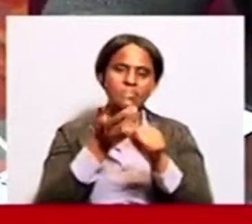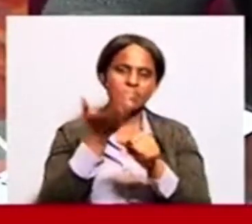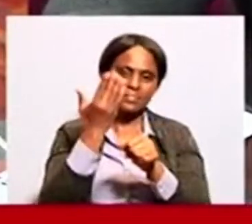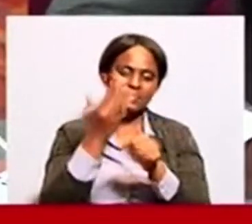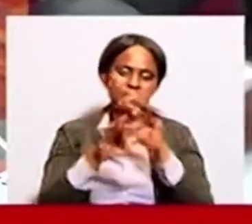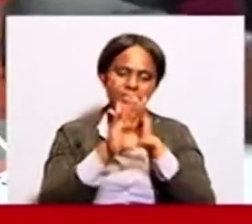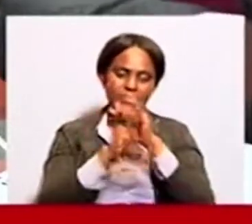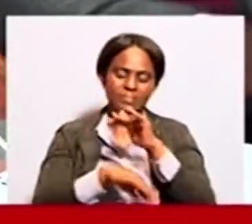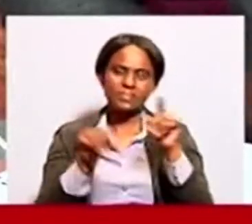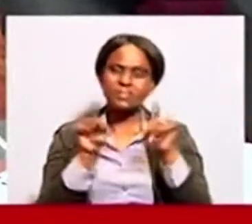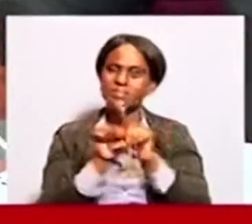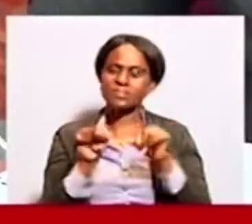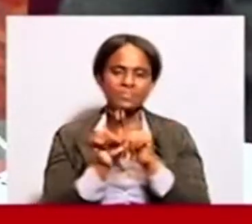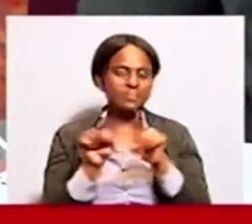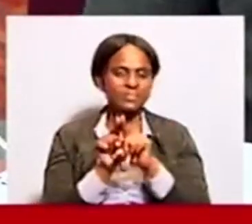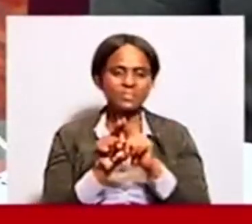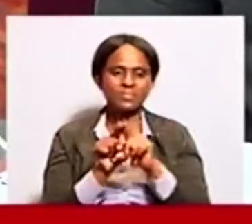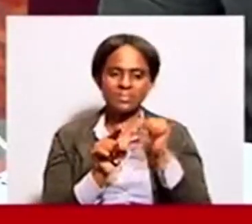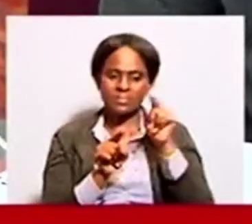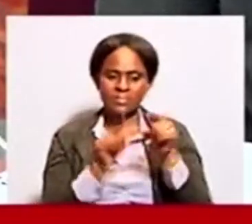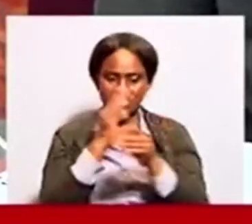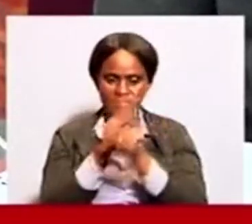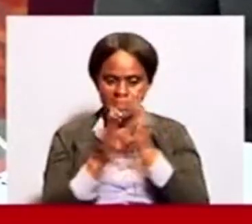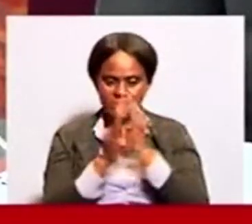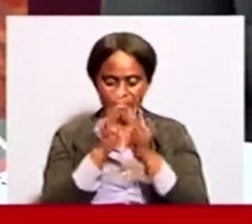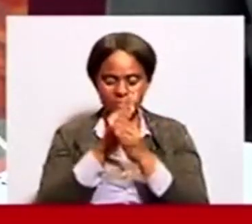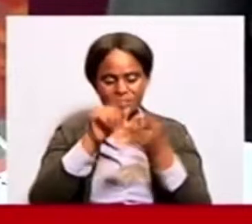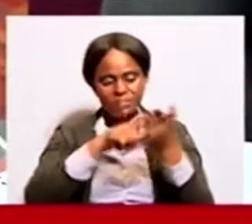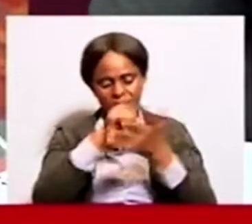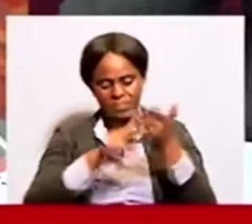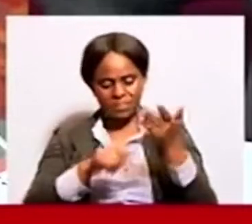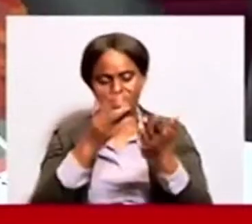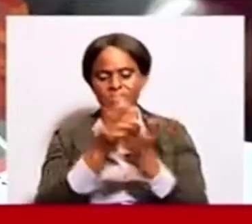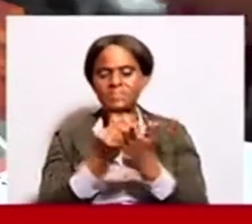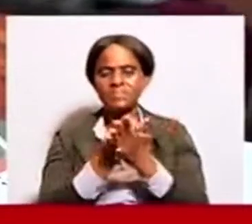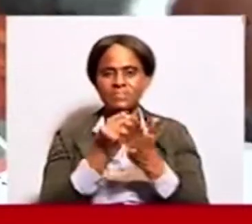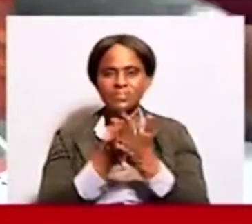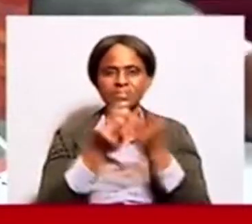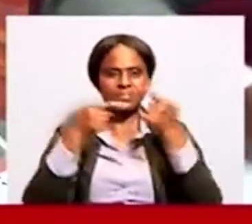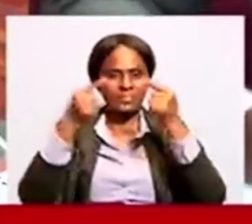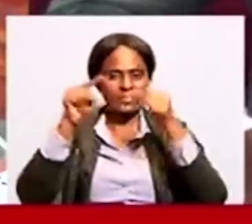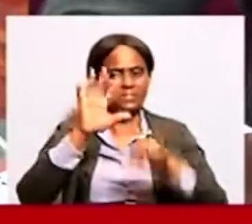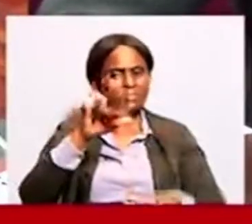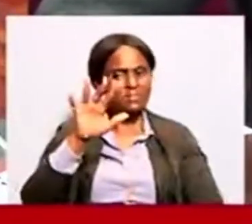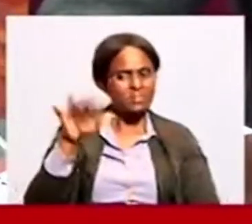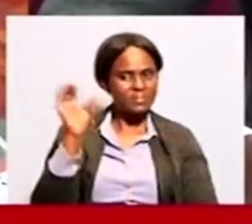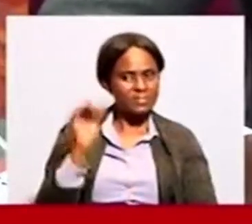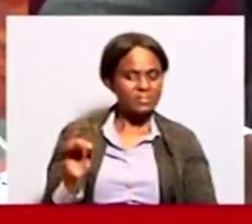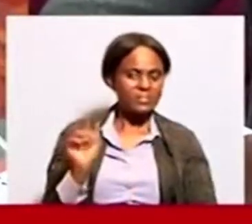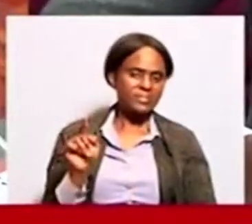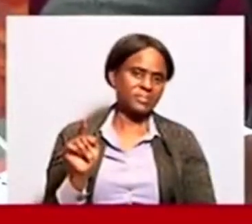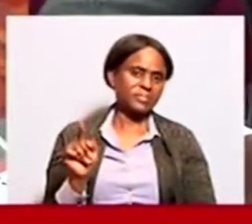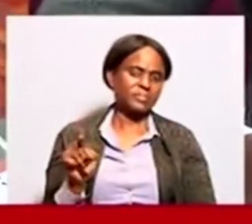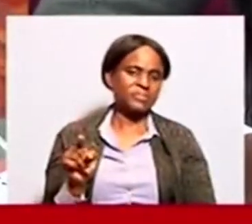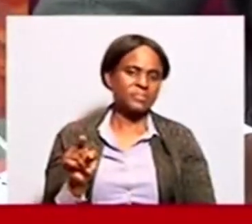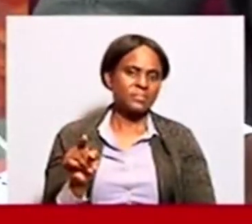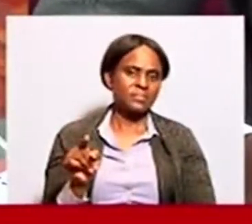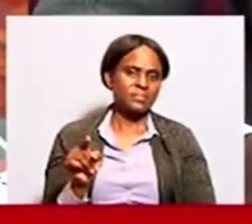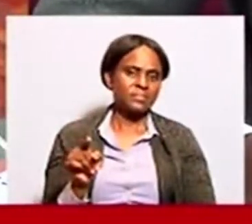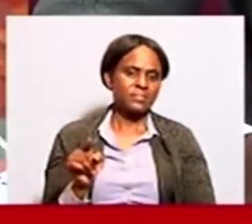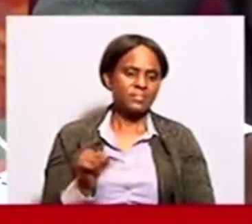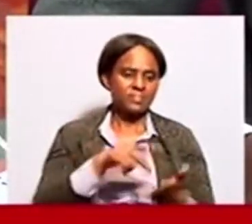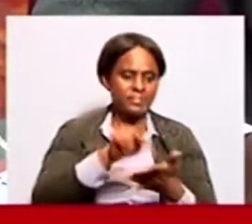under the same. This contract was terminated at a financial progress of 55%. You had